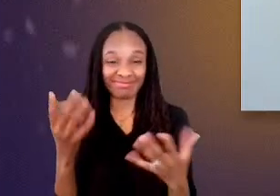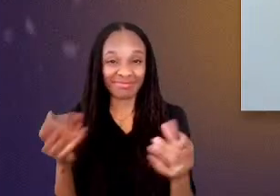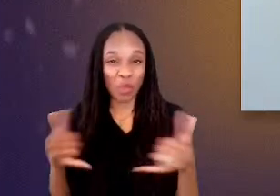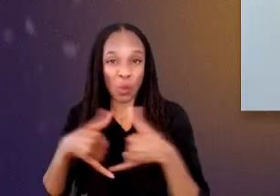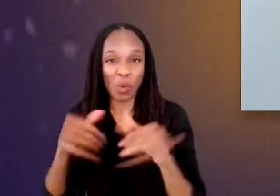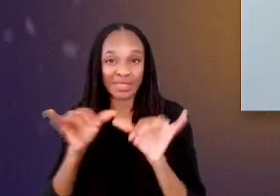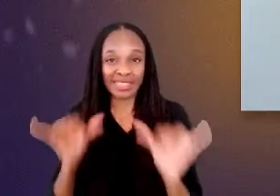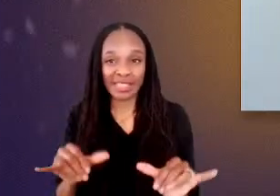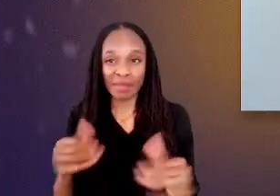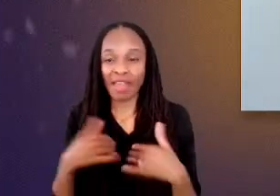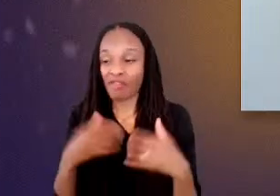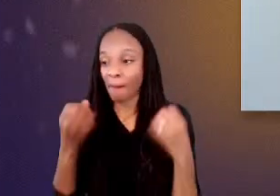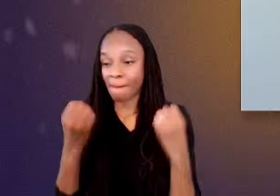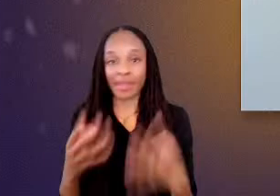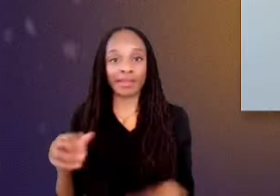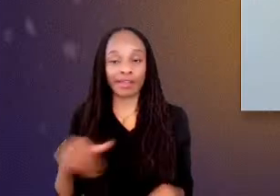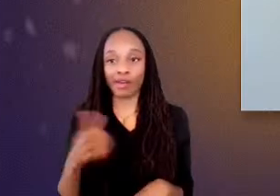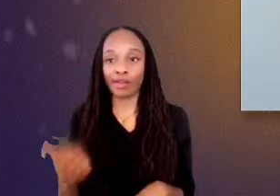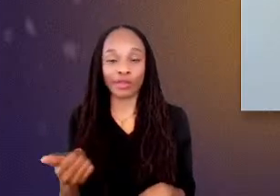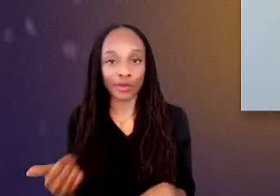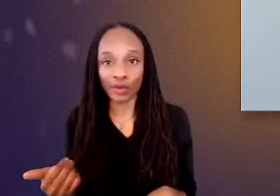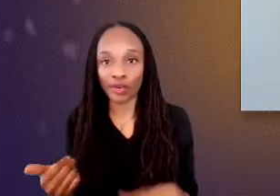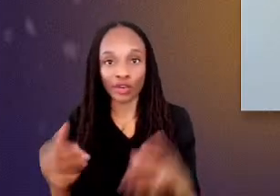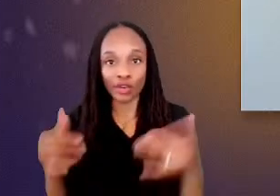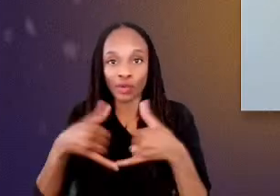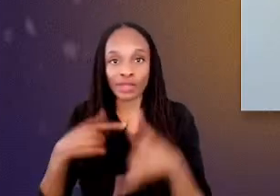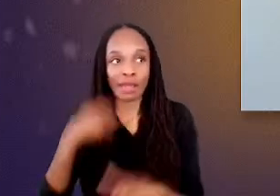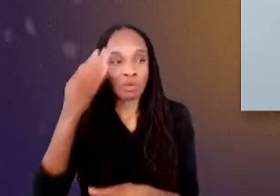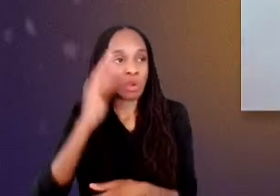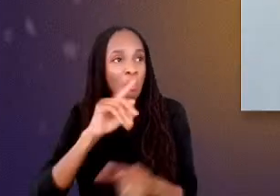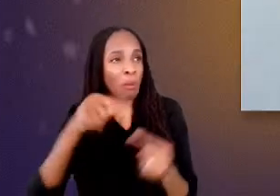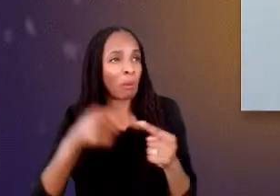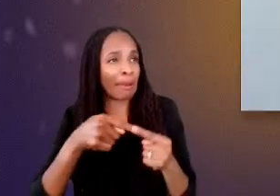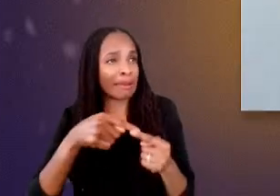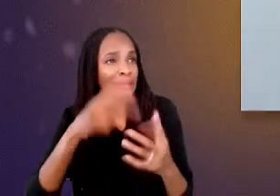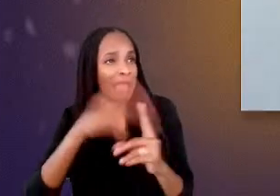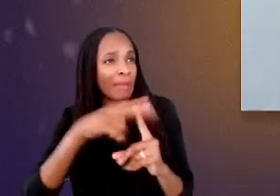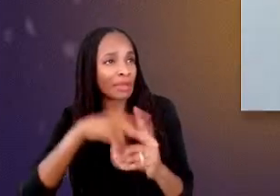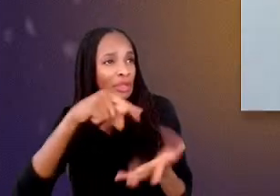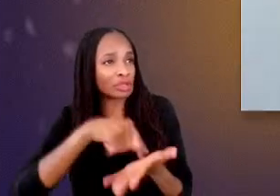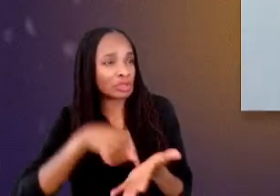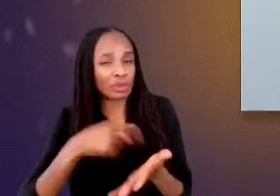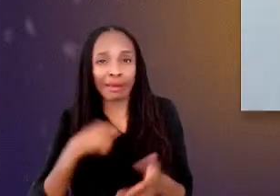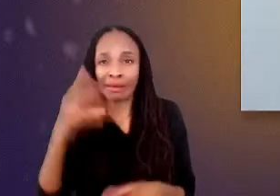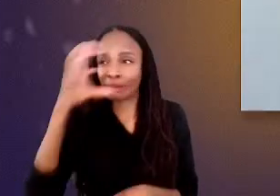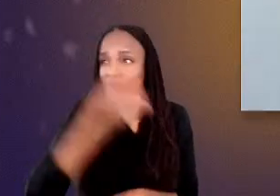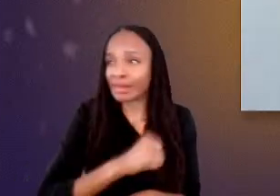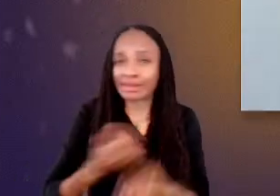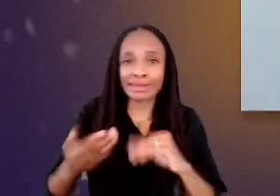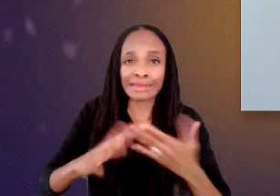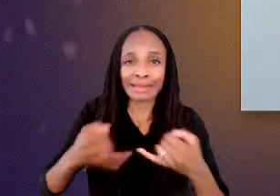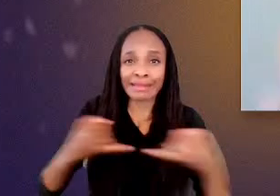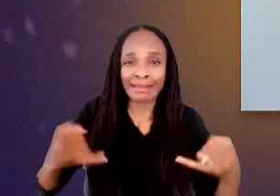still so many awards that I don't know when the application is. I missed some window that I didn't even know